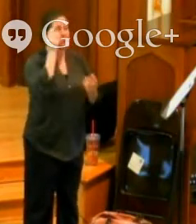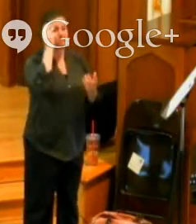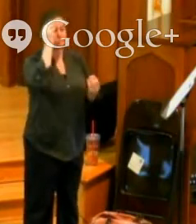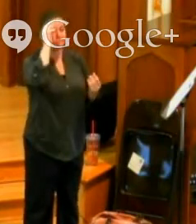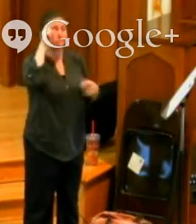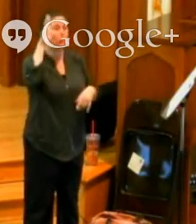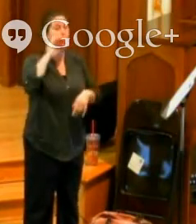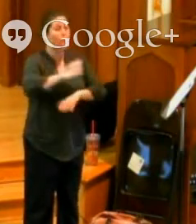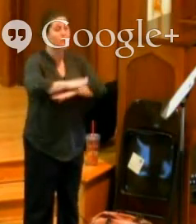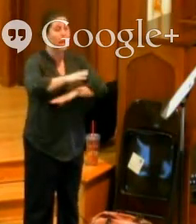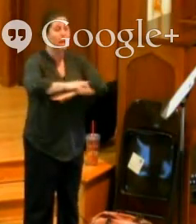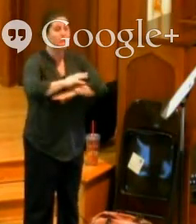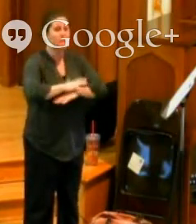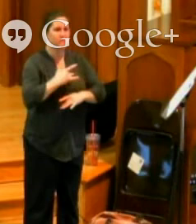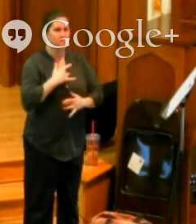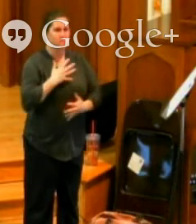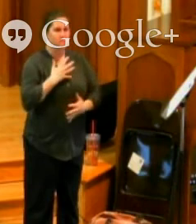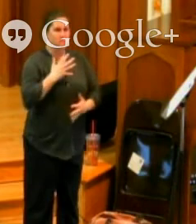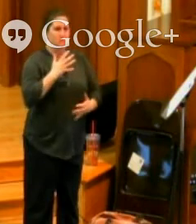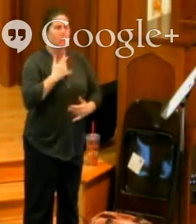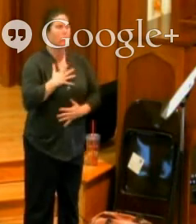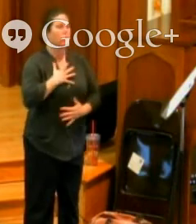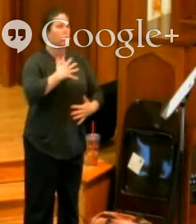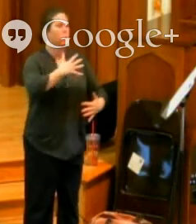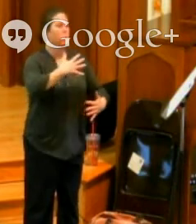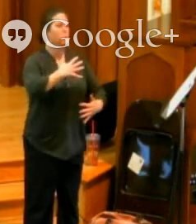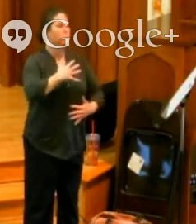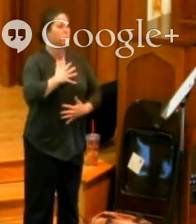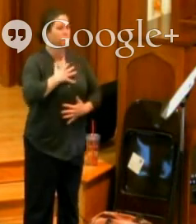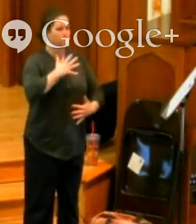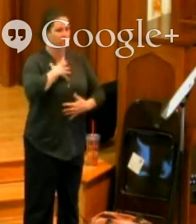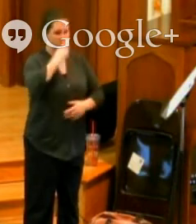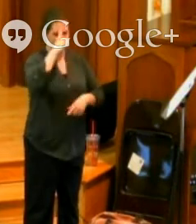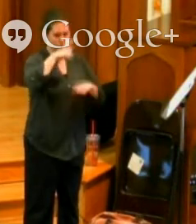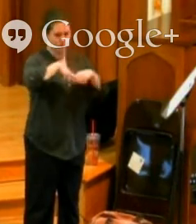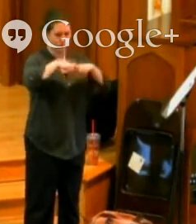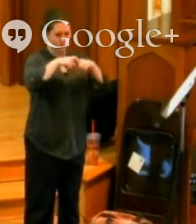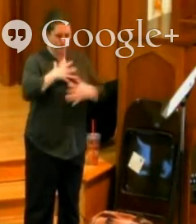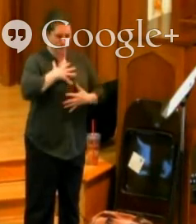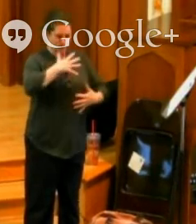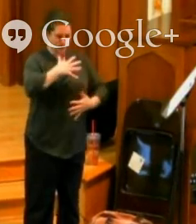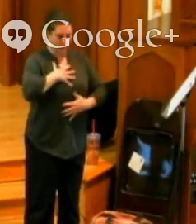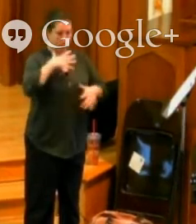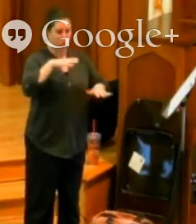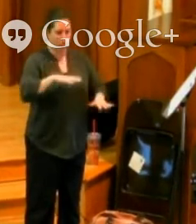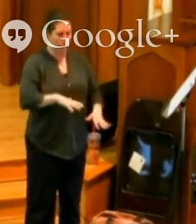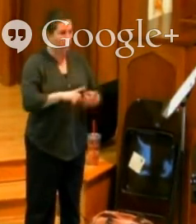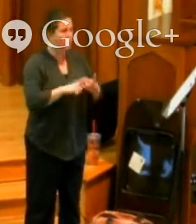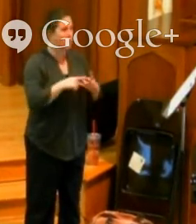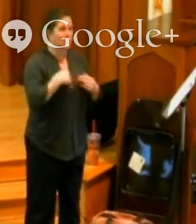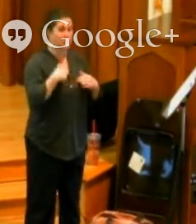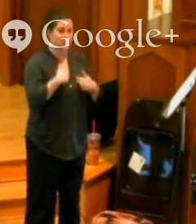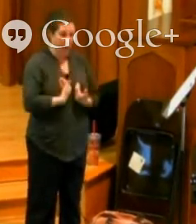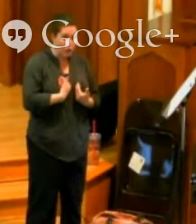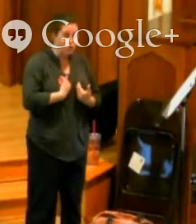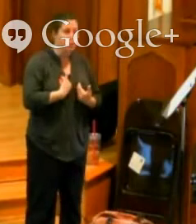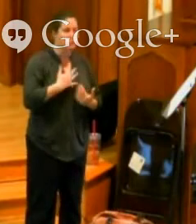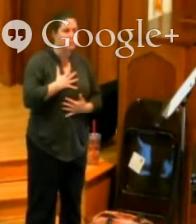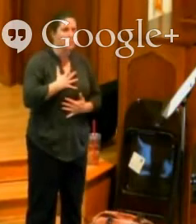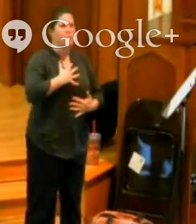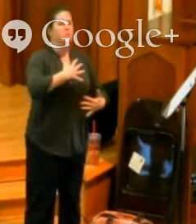feeling anxious, take a few deep breaths. If you're feeling tired, take a few deep